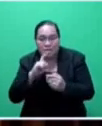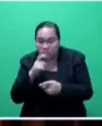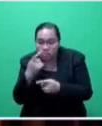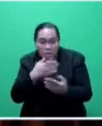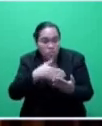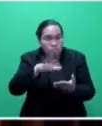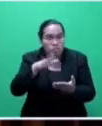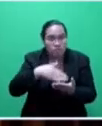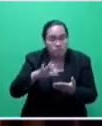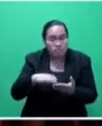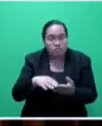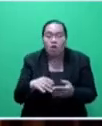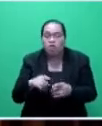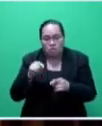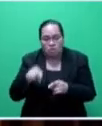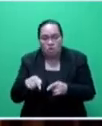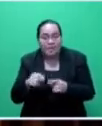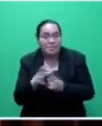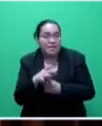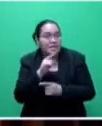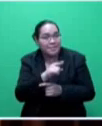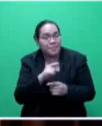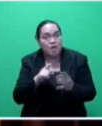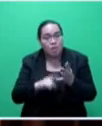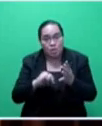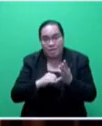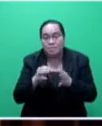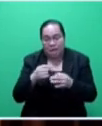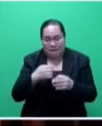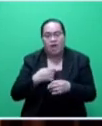various university senates, and especially at USP when I was there.